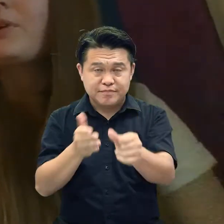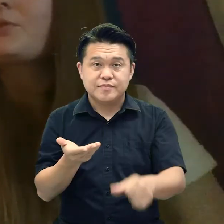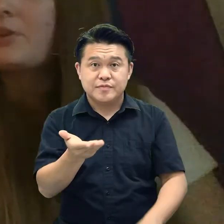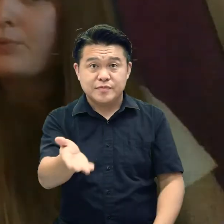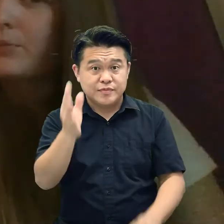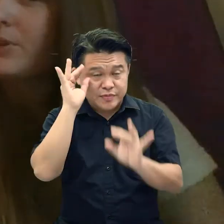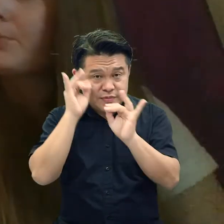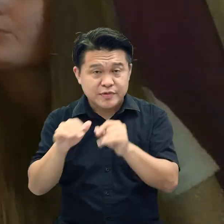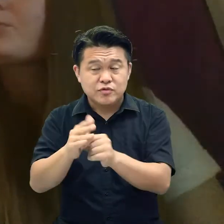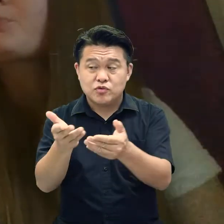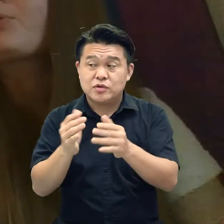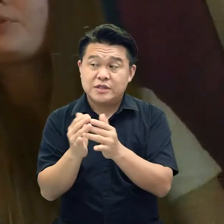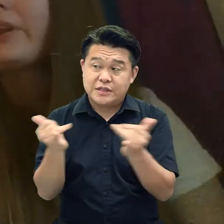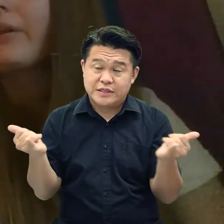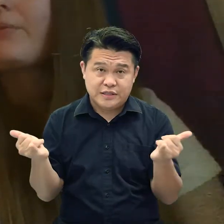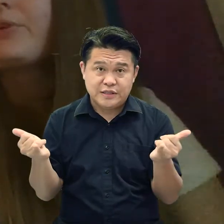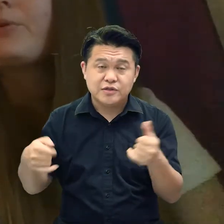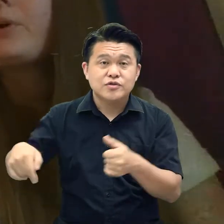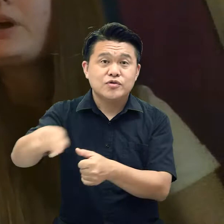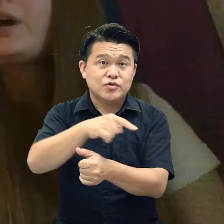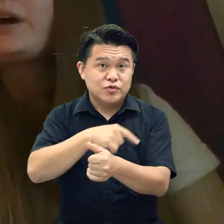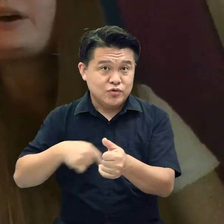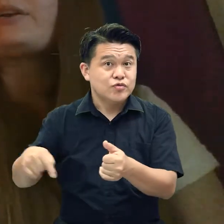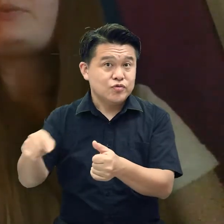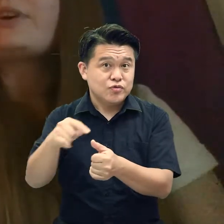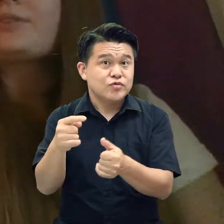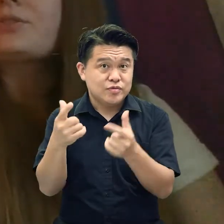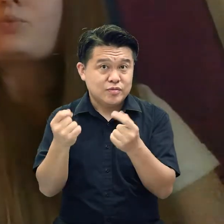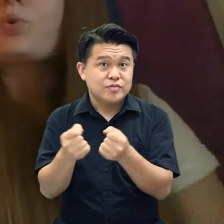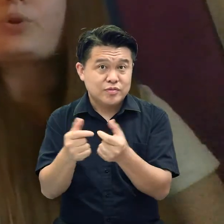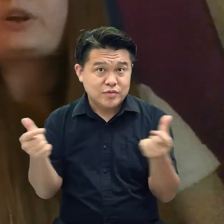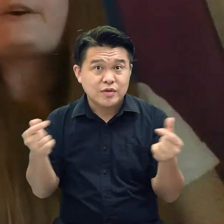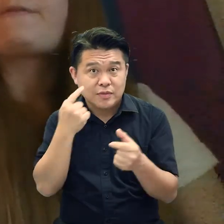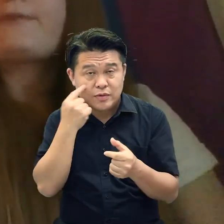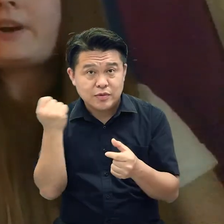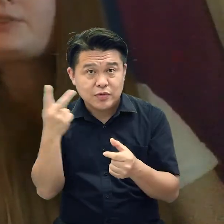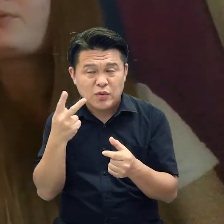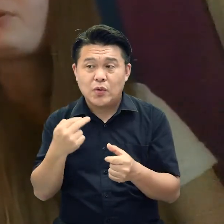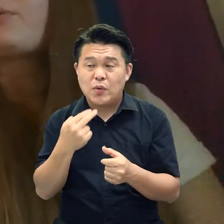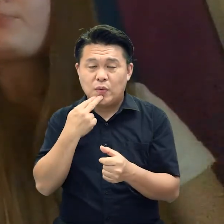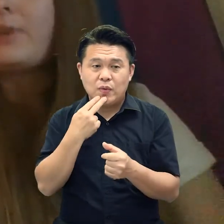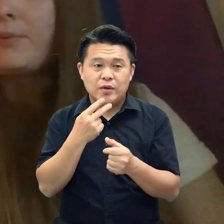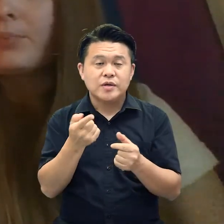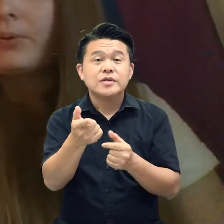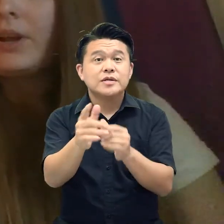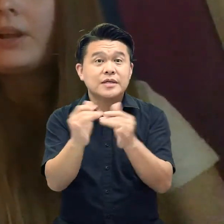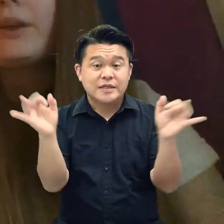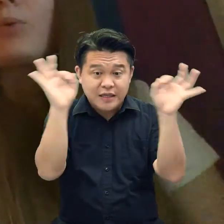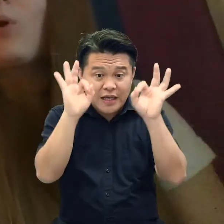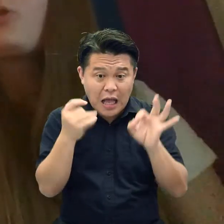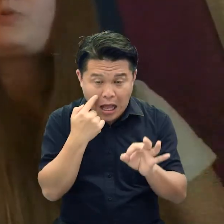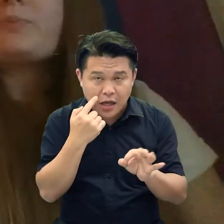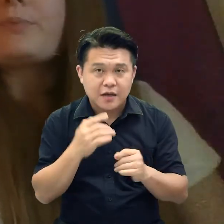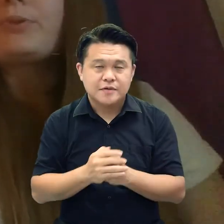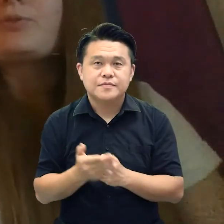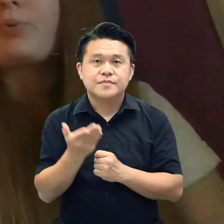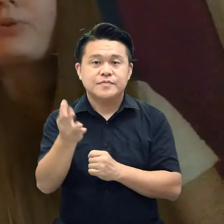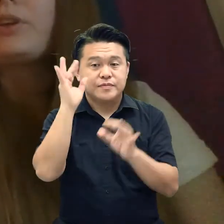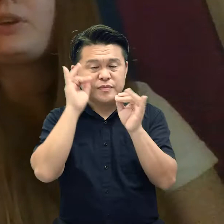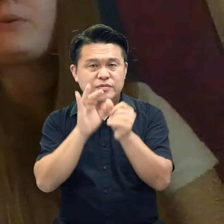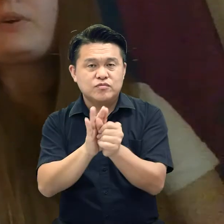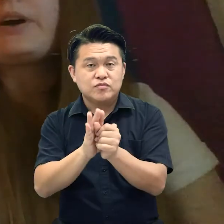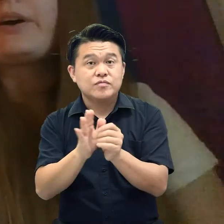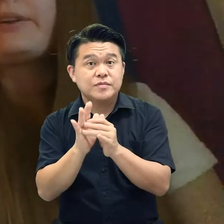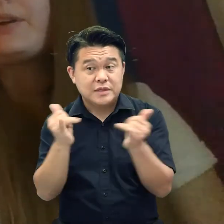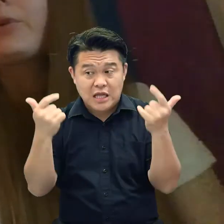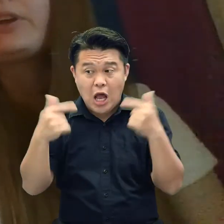yourself. Surround yourself with people who support and love you. And if that doesn't work, find your own people. There will always be people